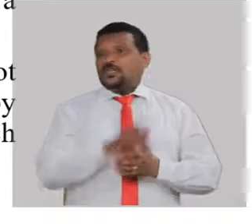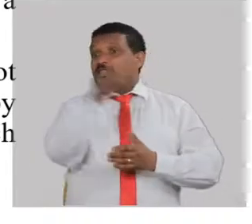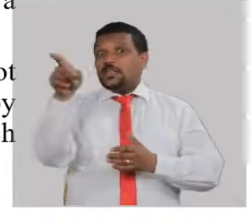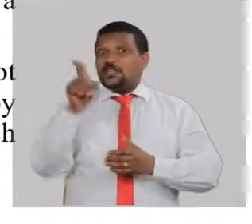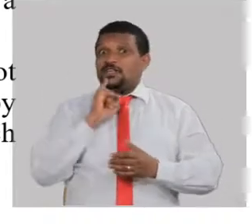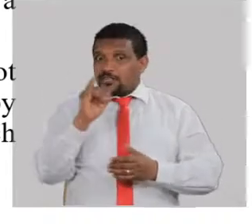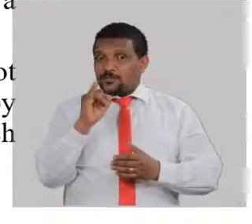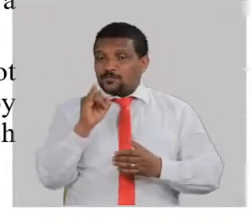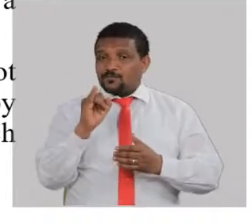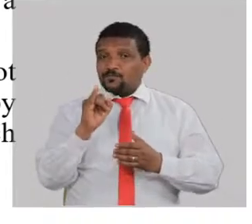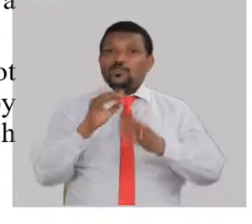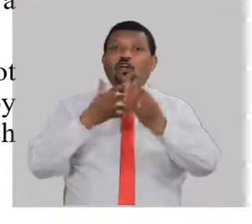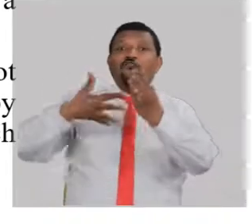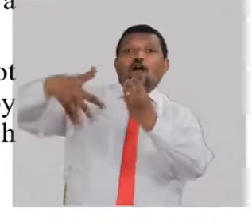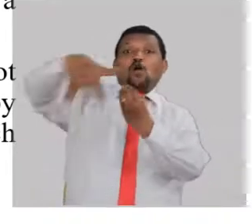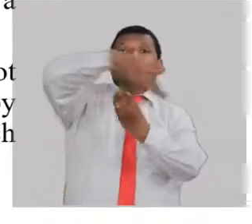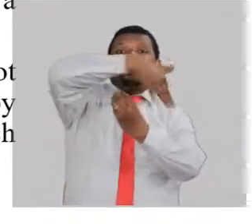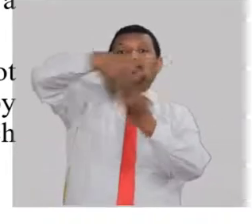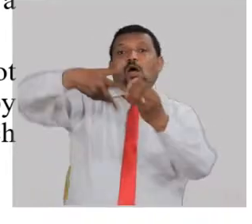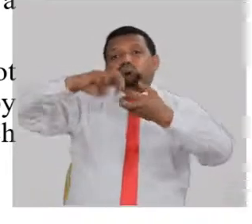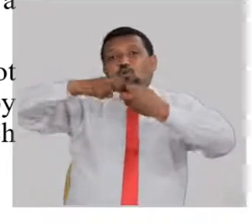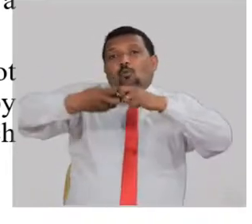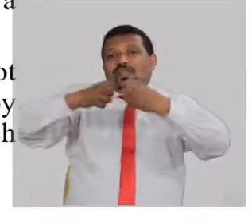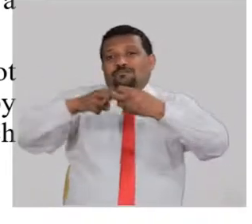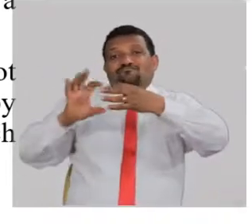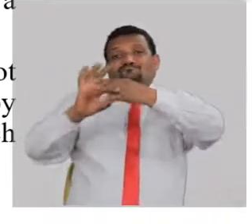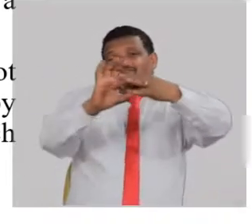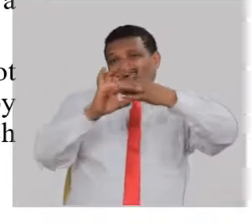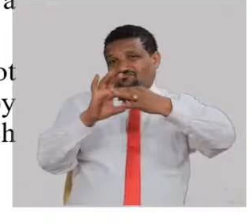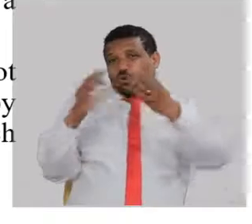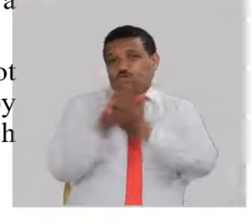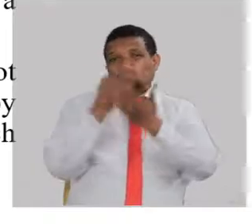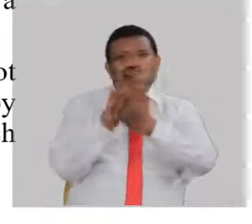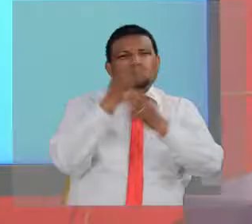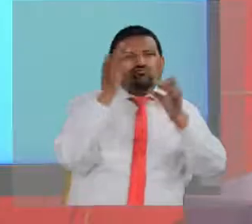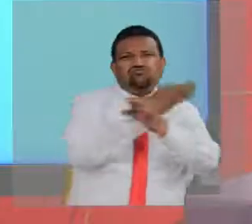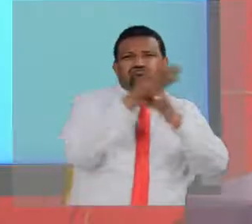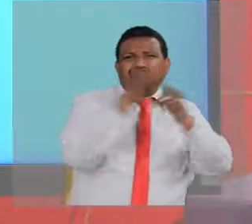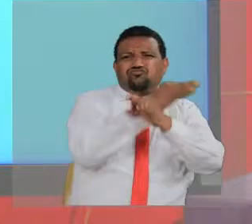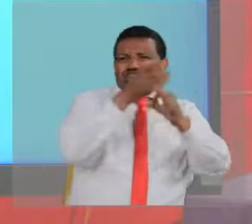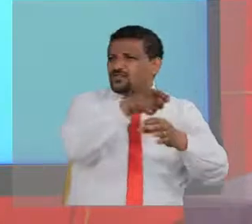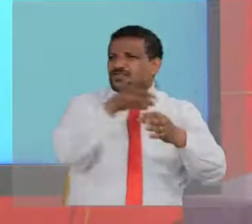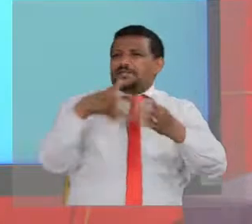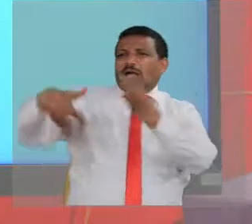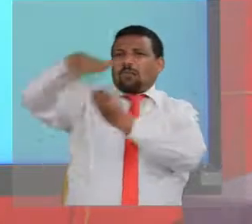is environmental problems associated with the production of a commodity.